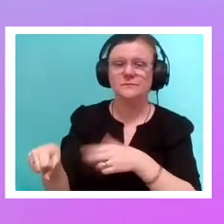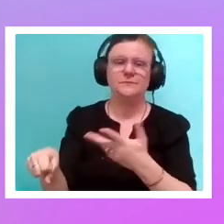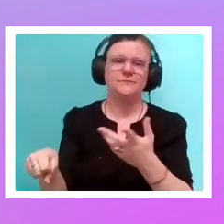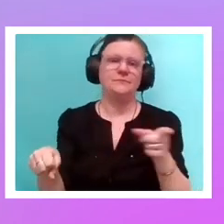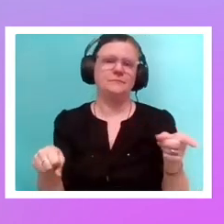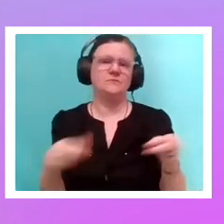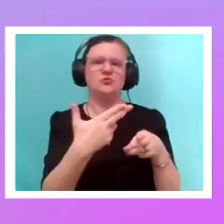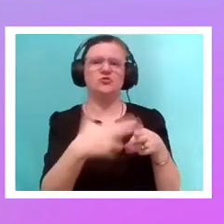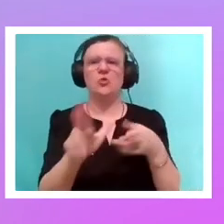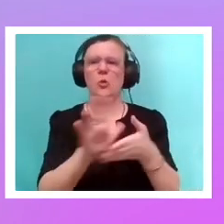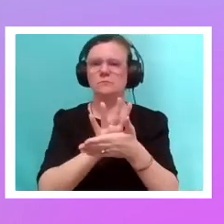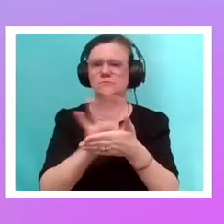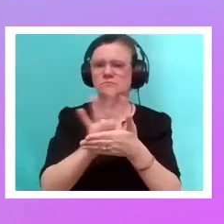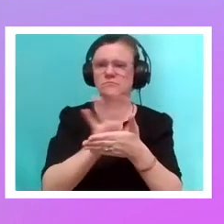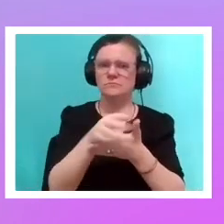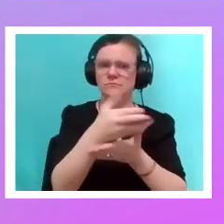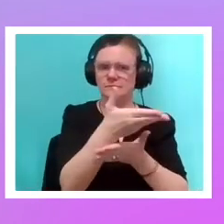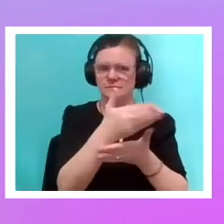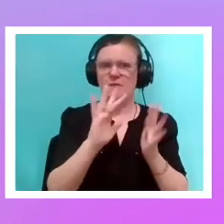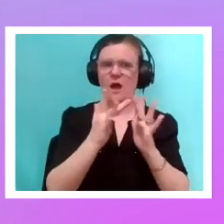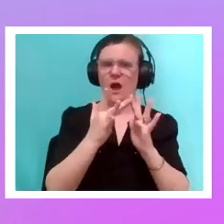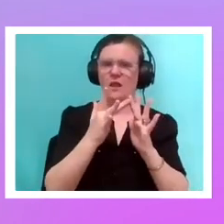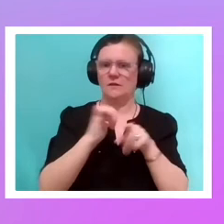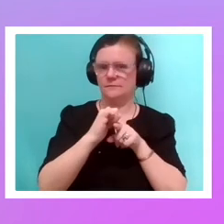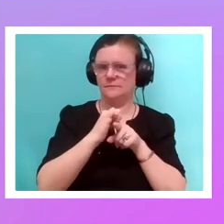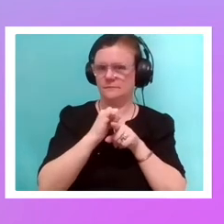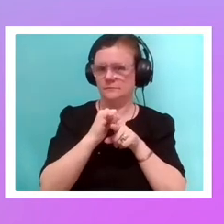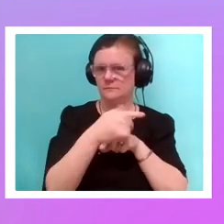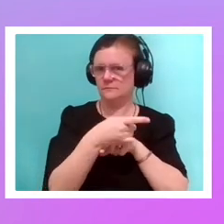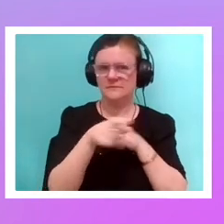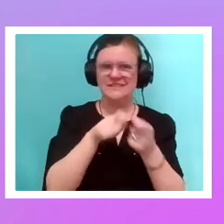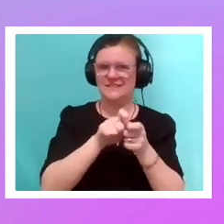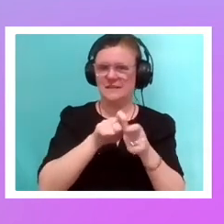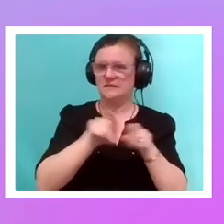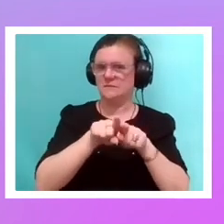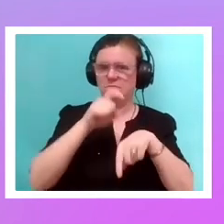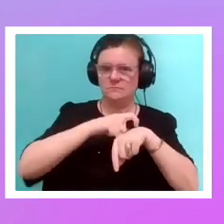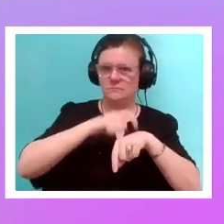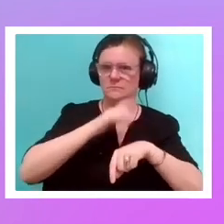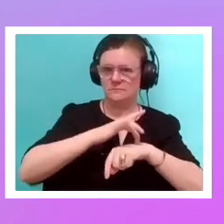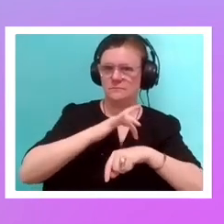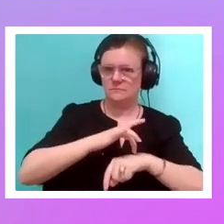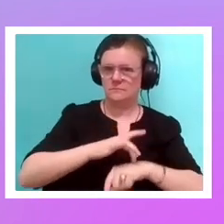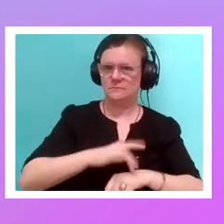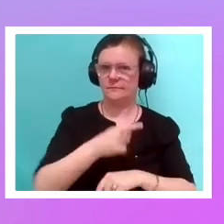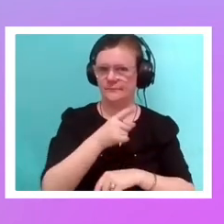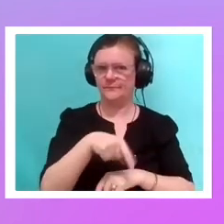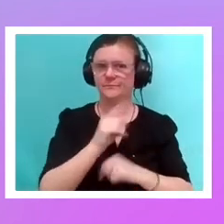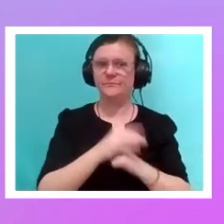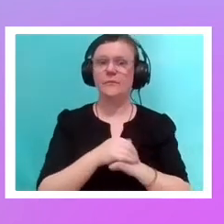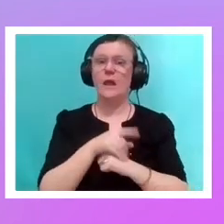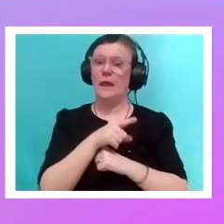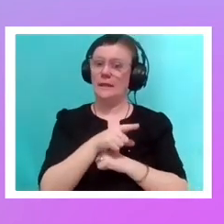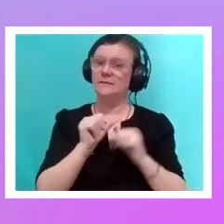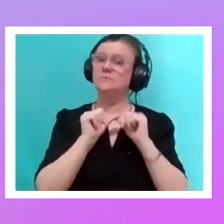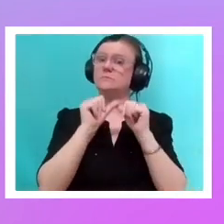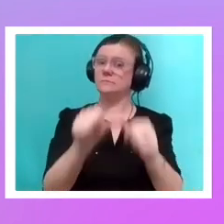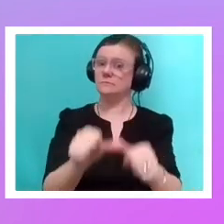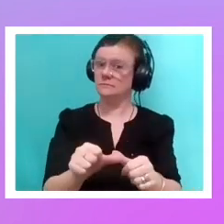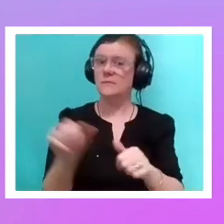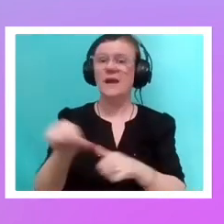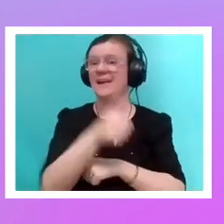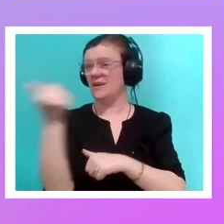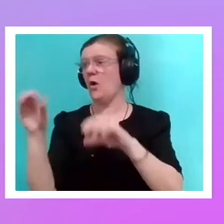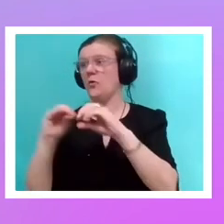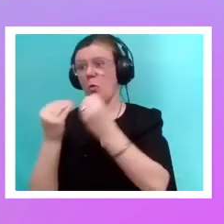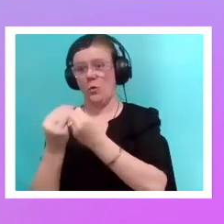online on-demand training session covering the same aspects. And this work is continuing, and there are clearly many organisations